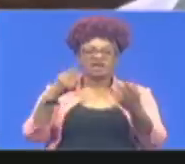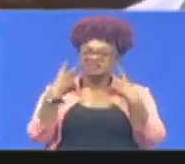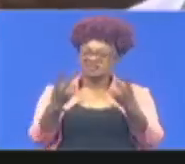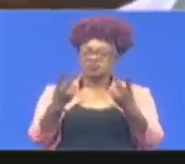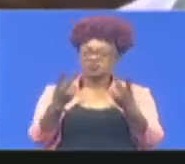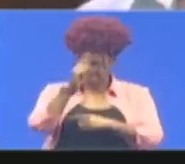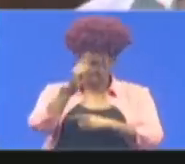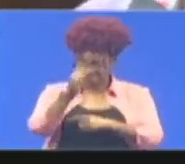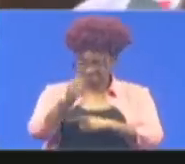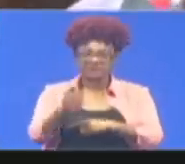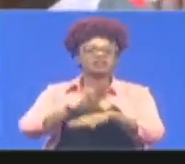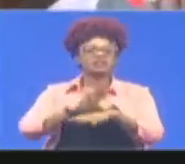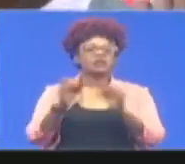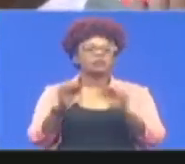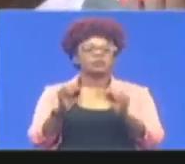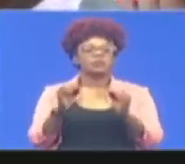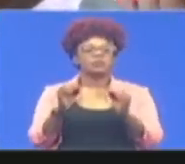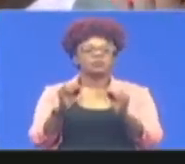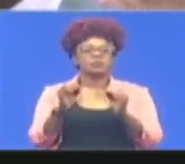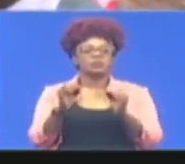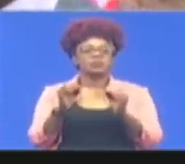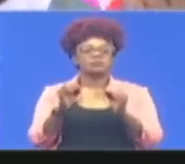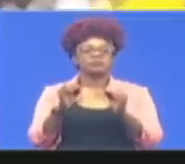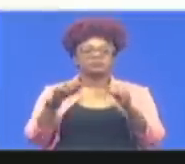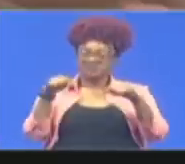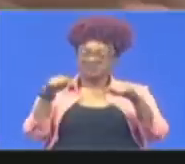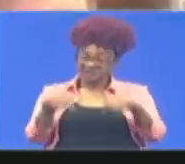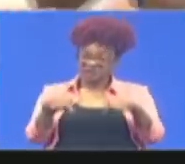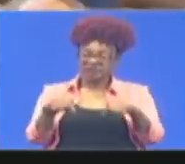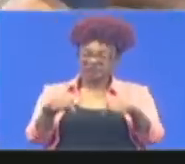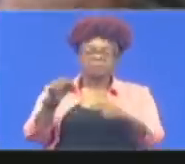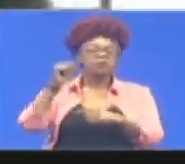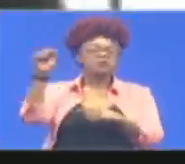Na ukweli, hapa, ni siasa imeingia pahali haifai. Olive Barrows,